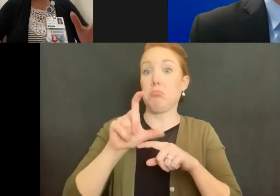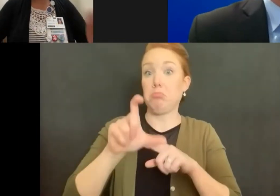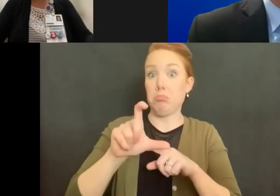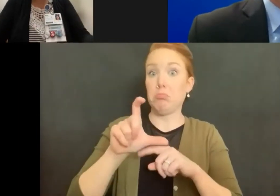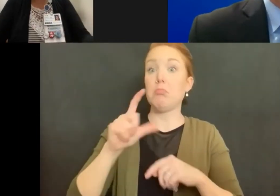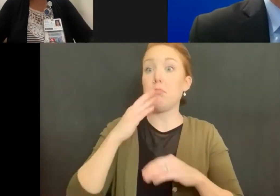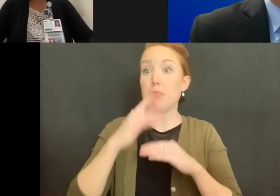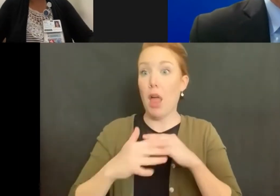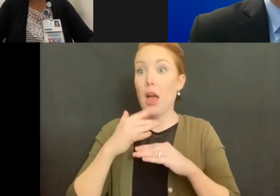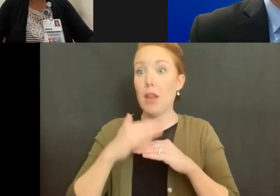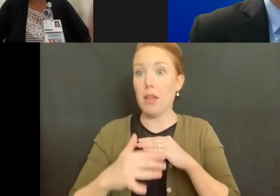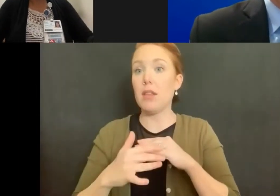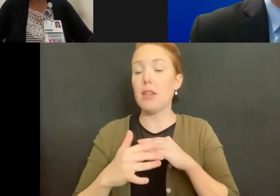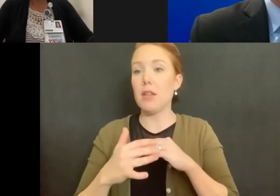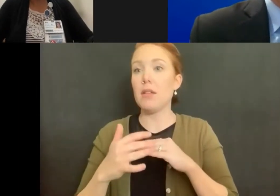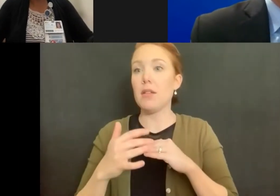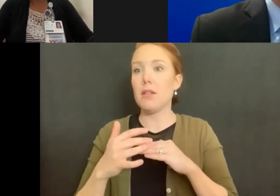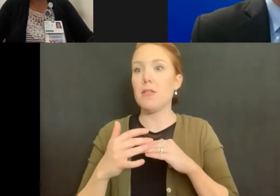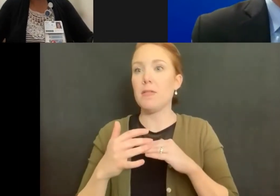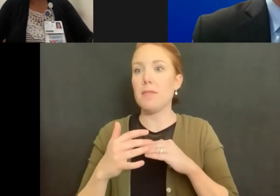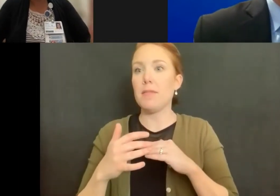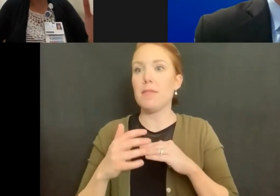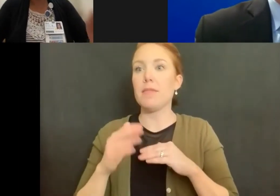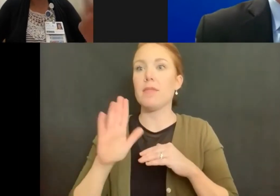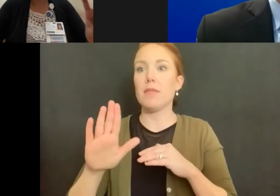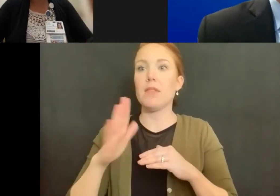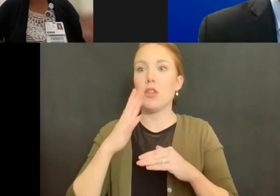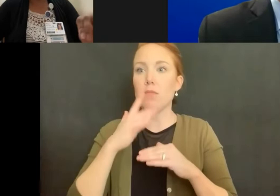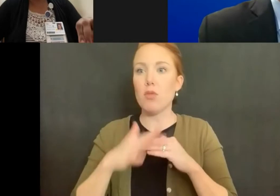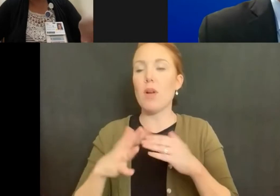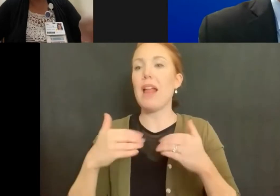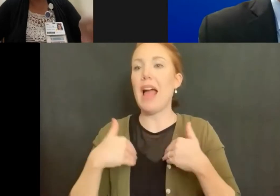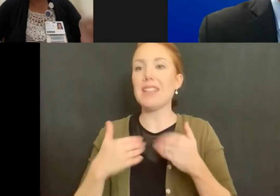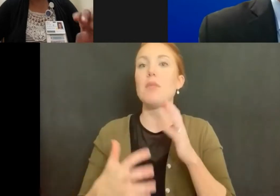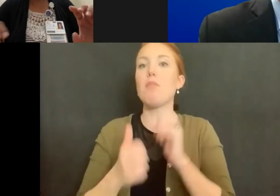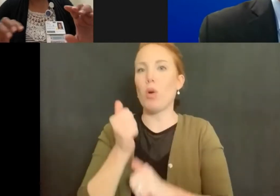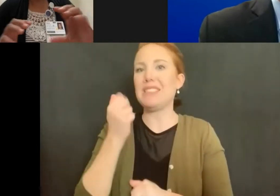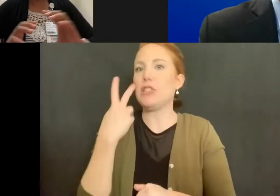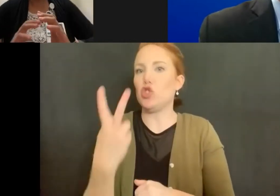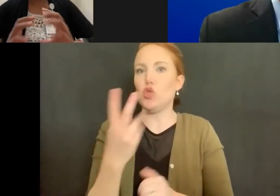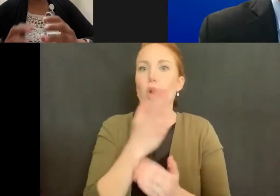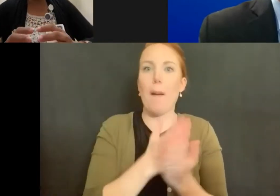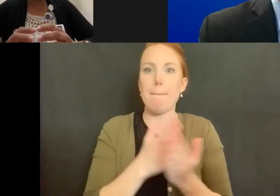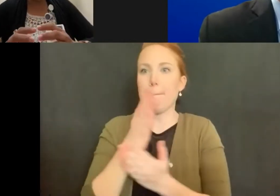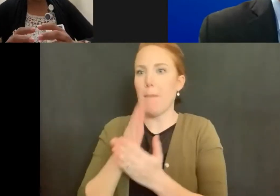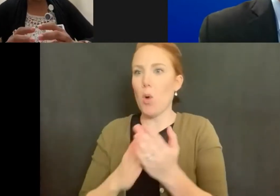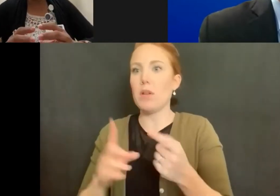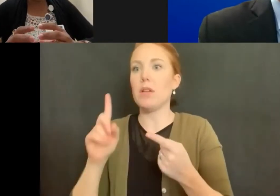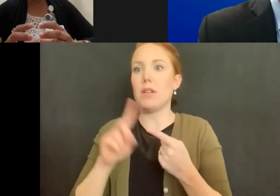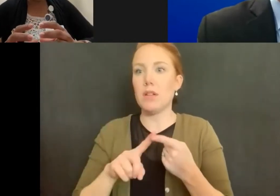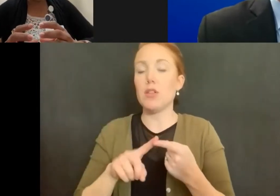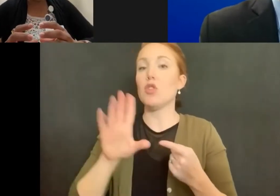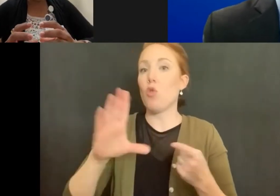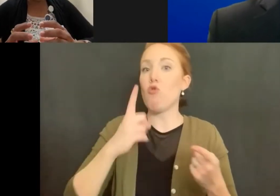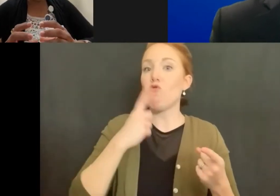blood when you so your blood has mainly two components, which is your red